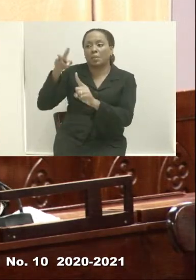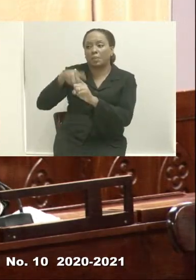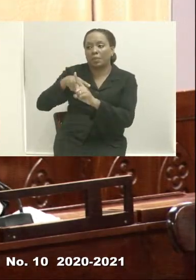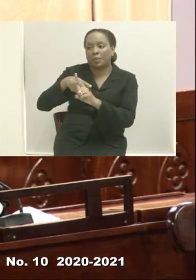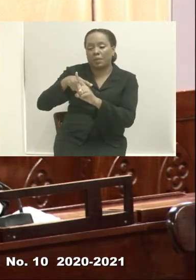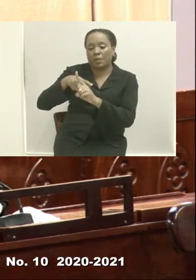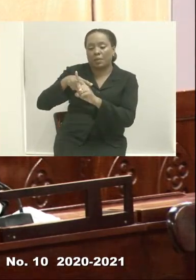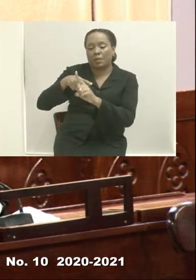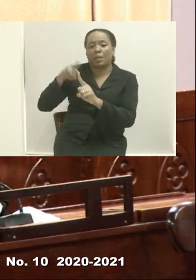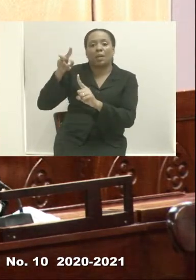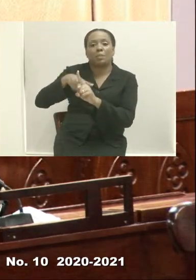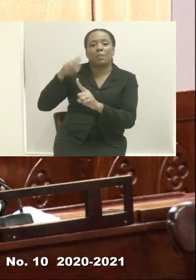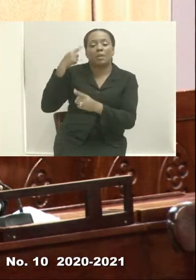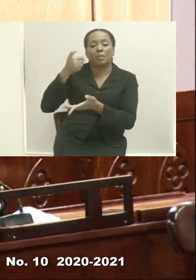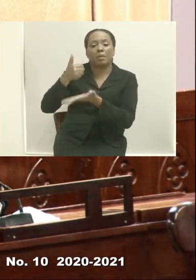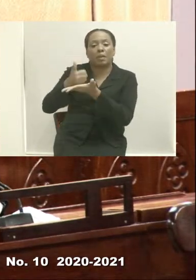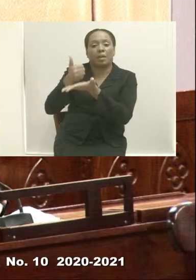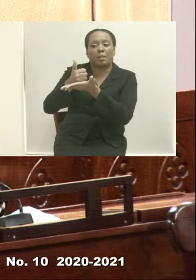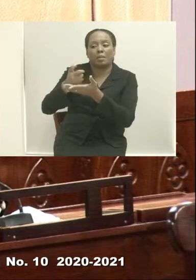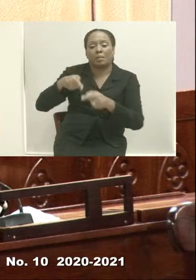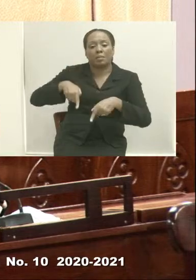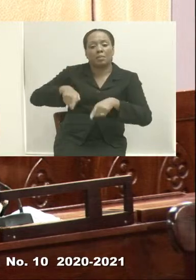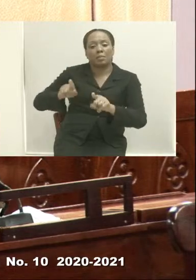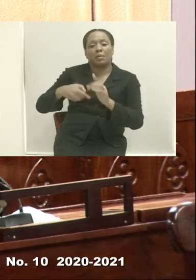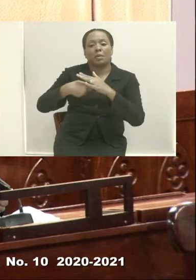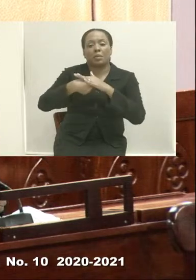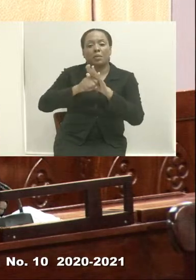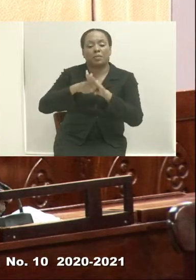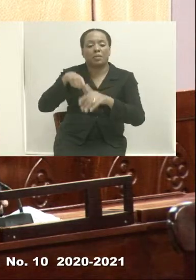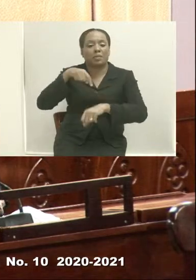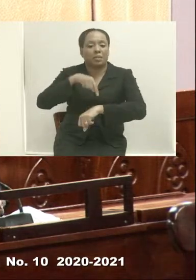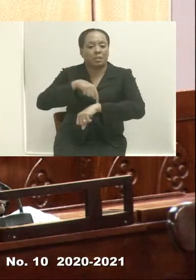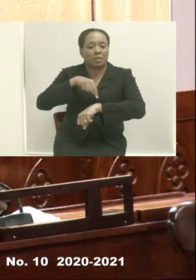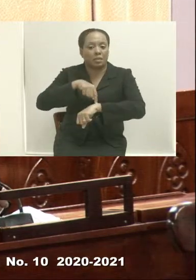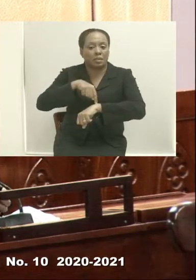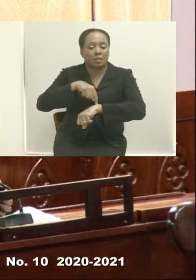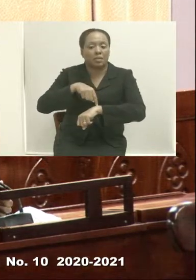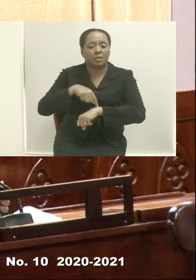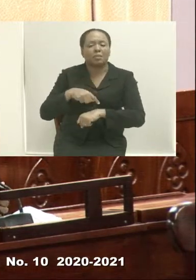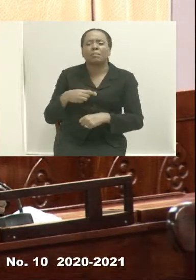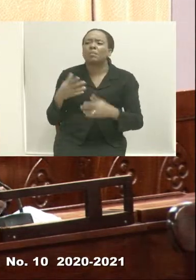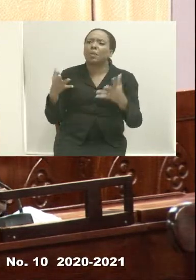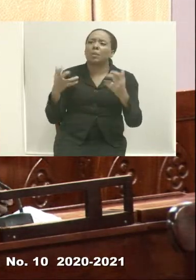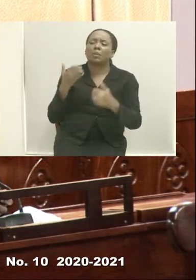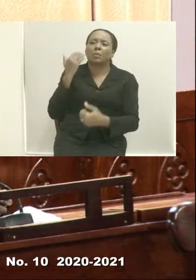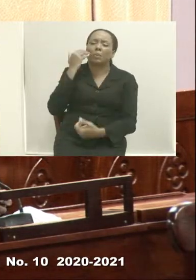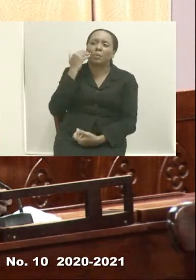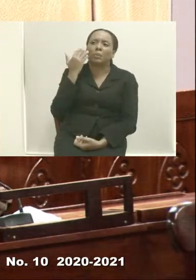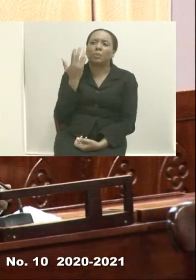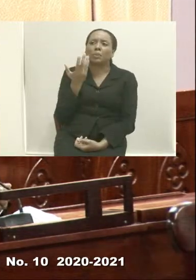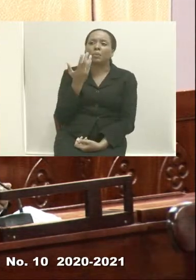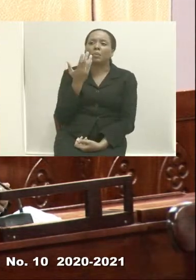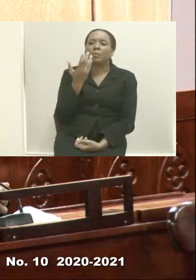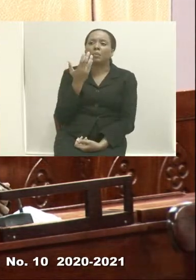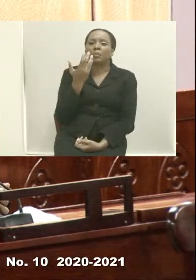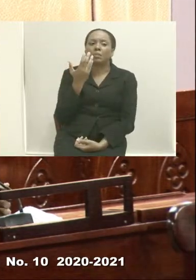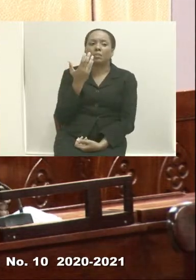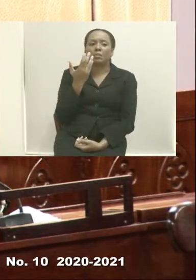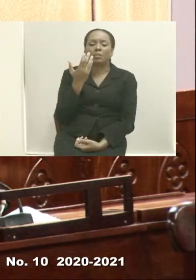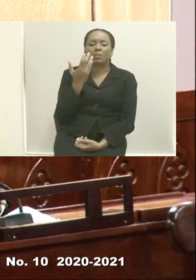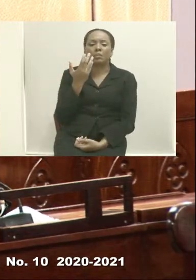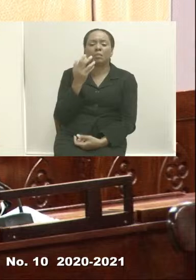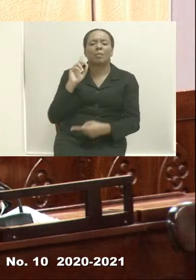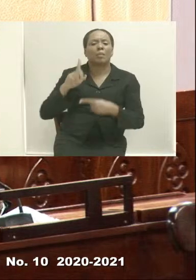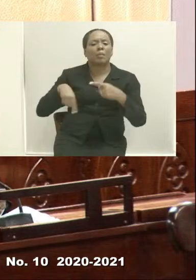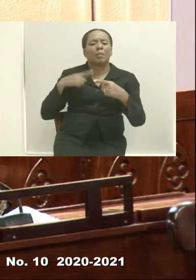COVID, and what they were asking is whether or not, how soon they think that they will be able to